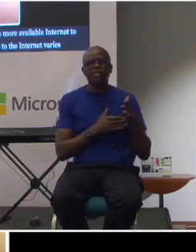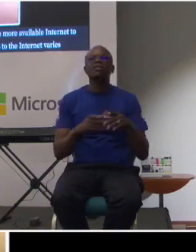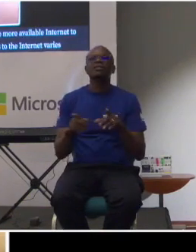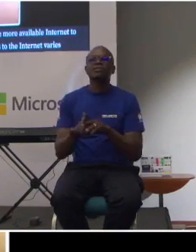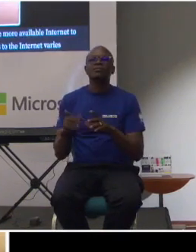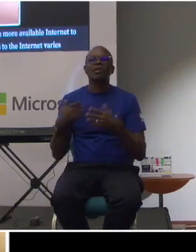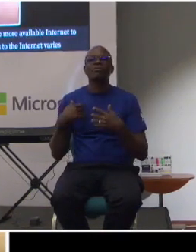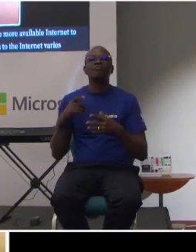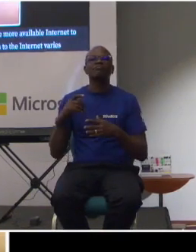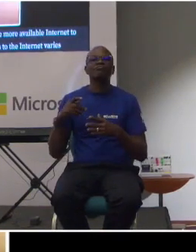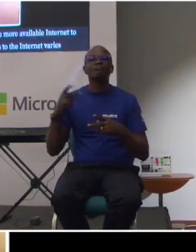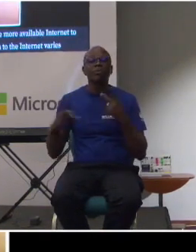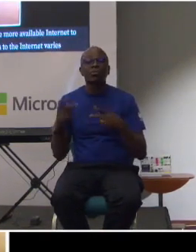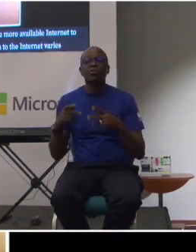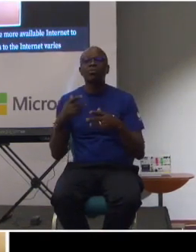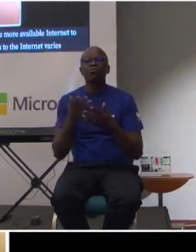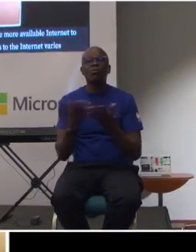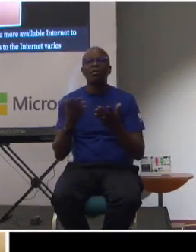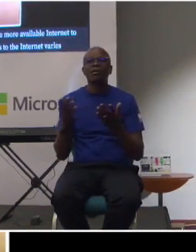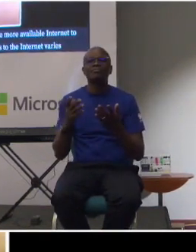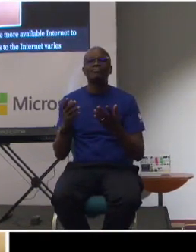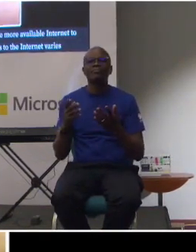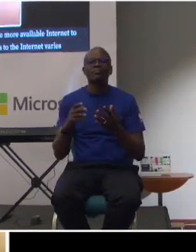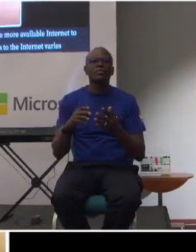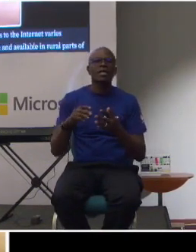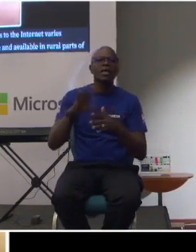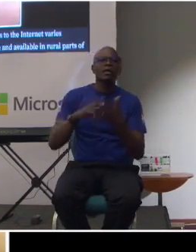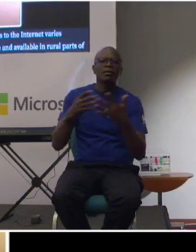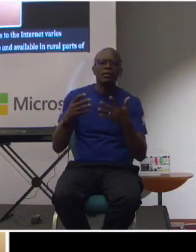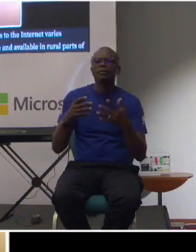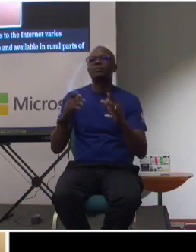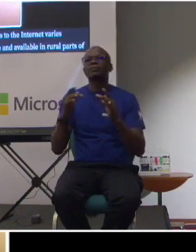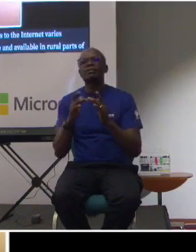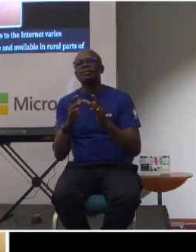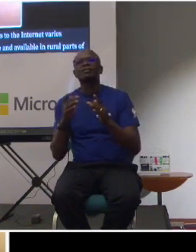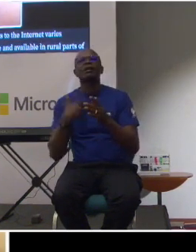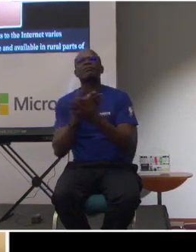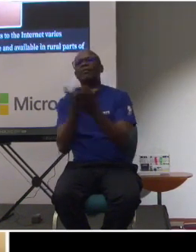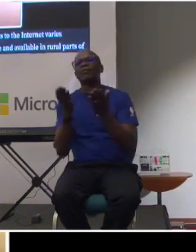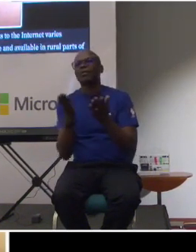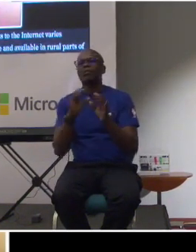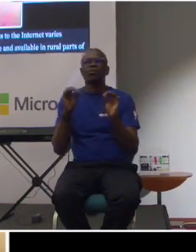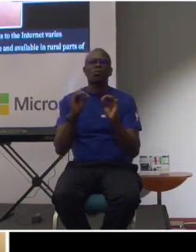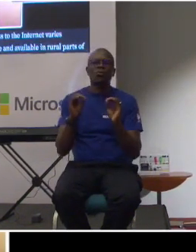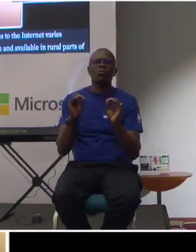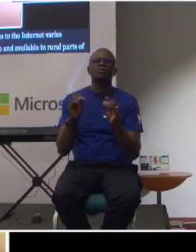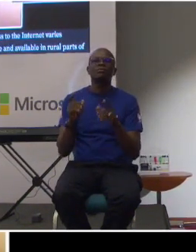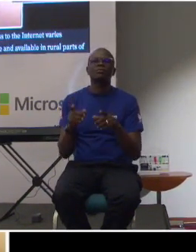you'll find places where internet service is not very useful or not available or unaffordable or some